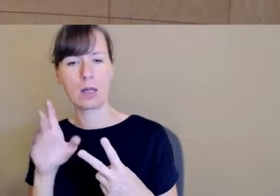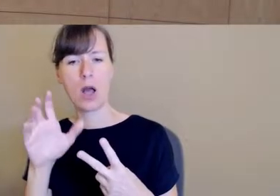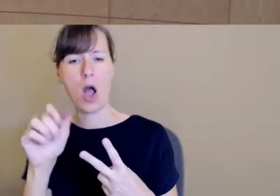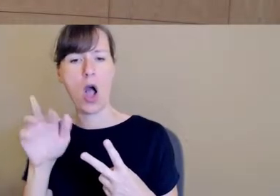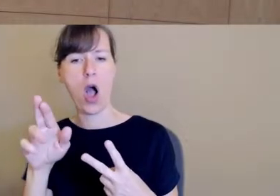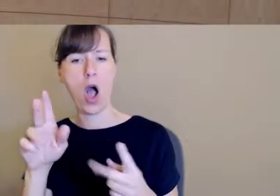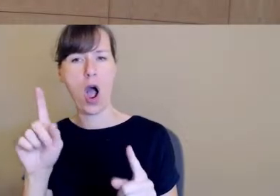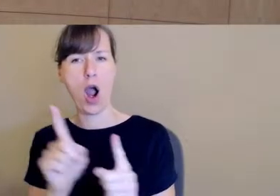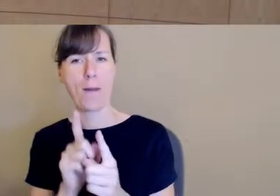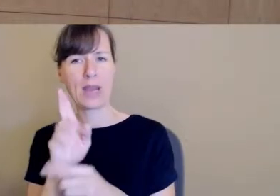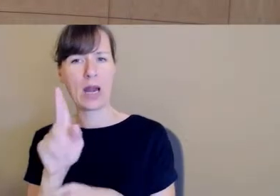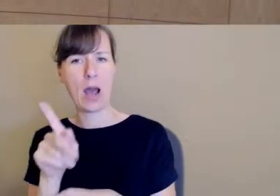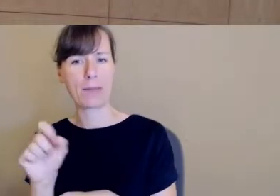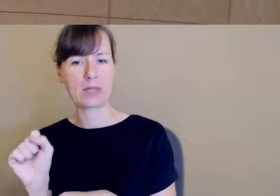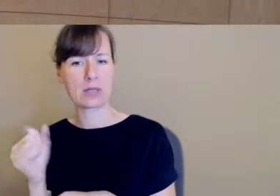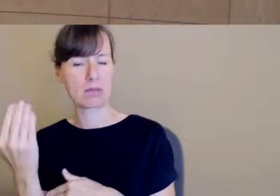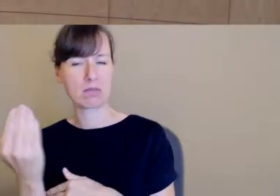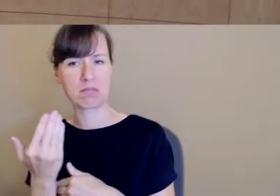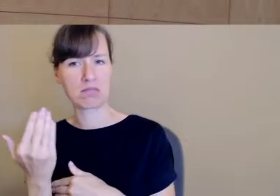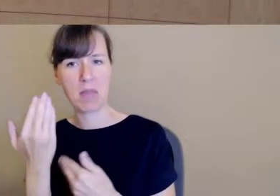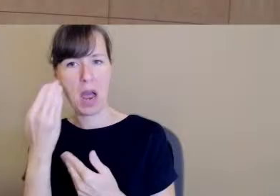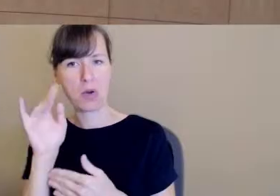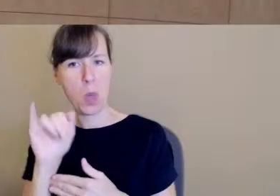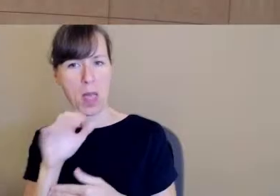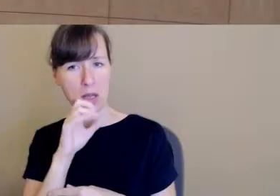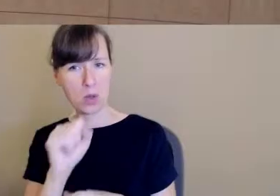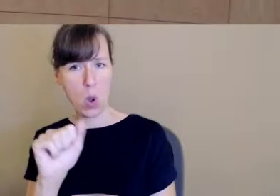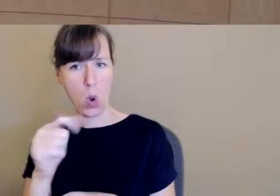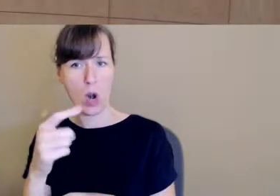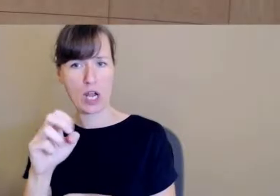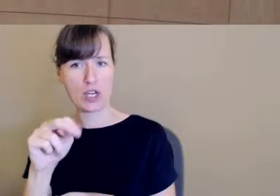don't know if that's an old agenda item or not.